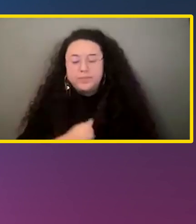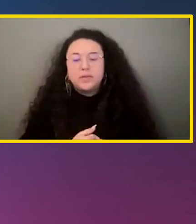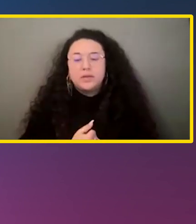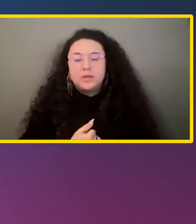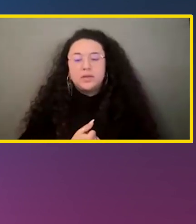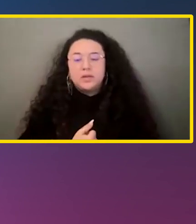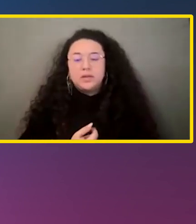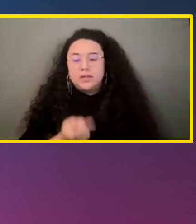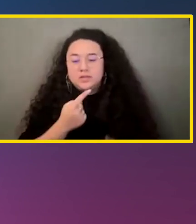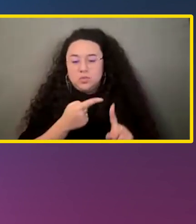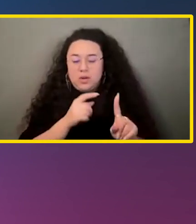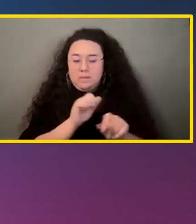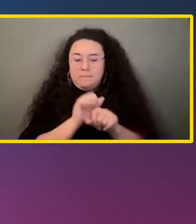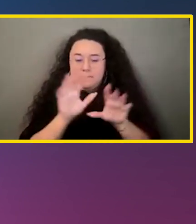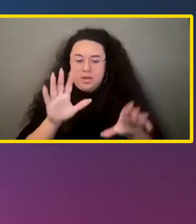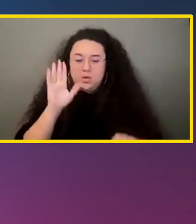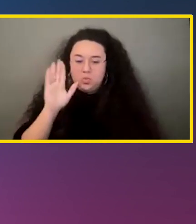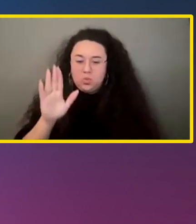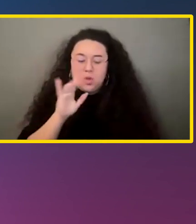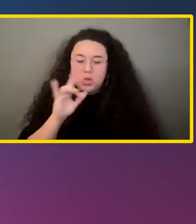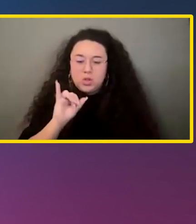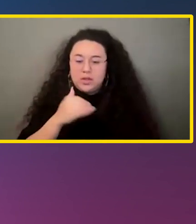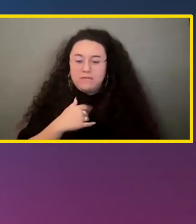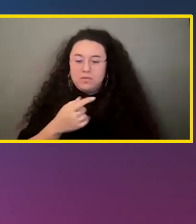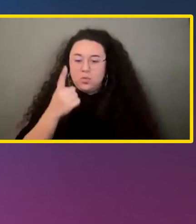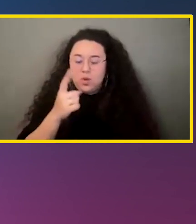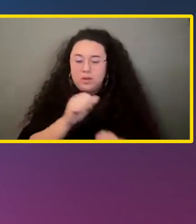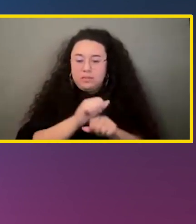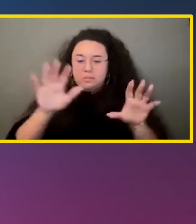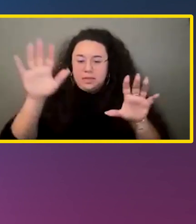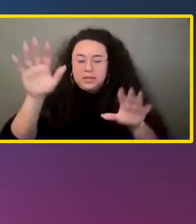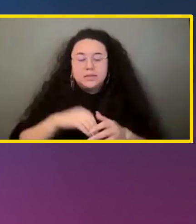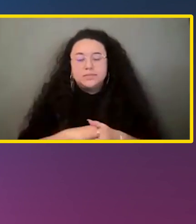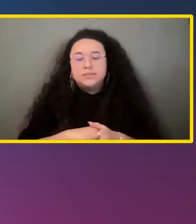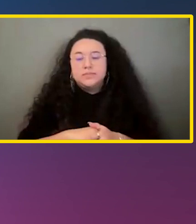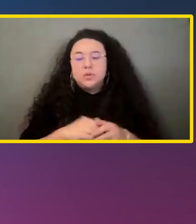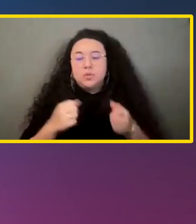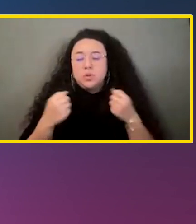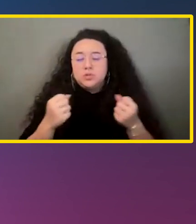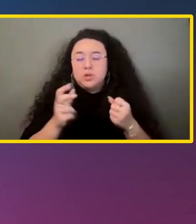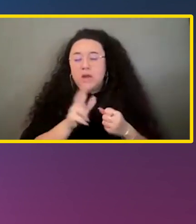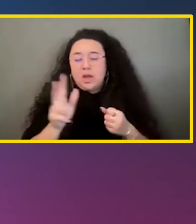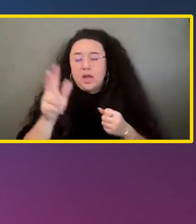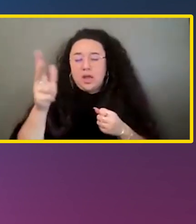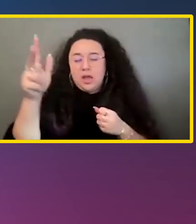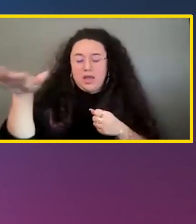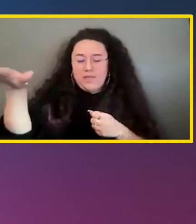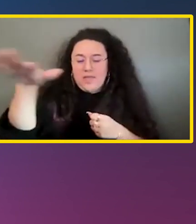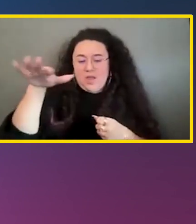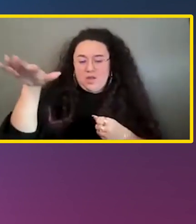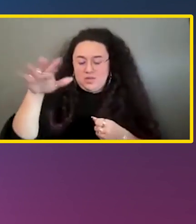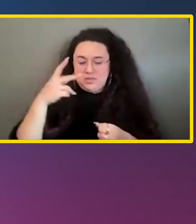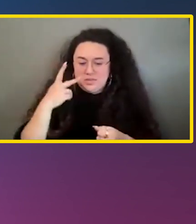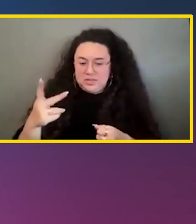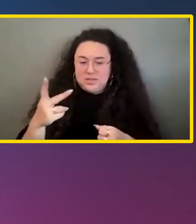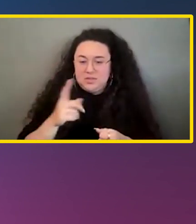one mountain, and it looked like it had one peak. And then when you drive to a different section of the area, you see